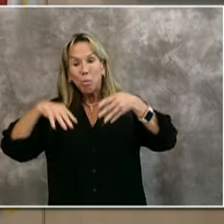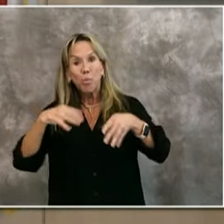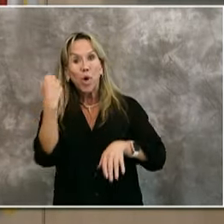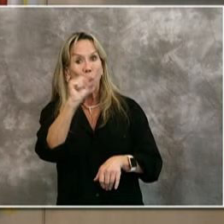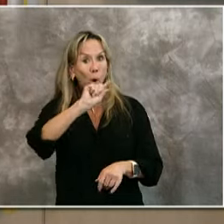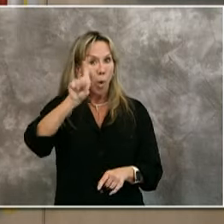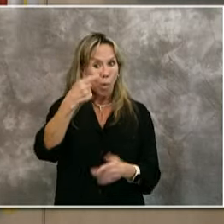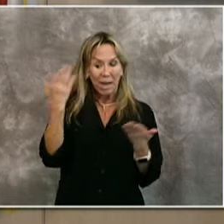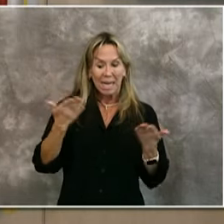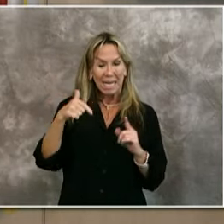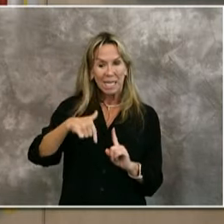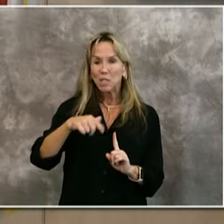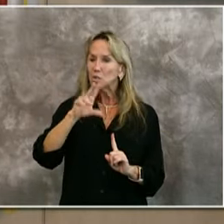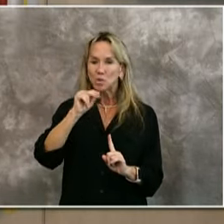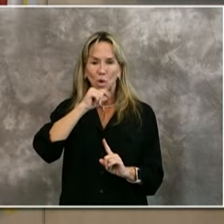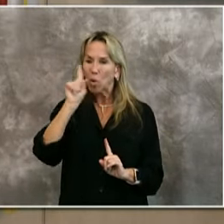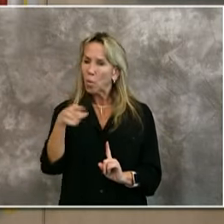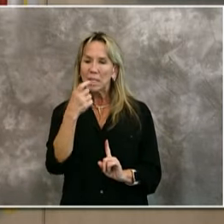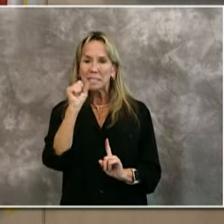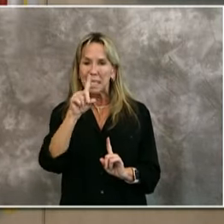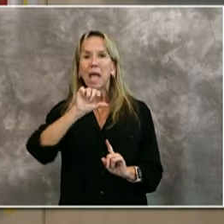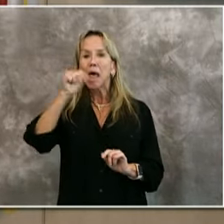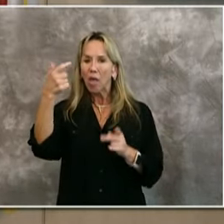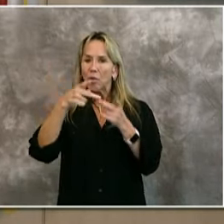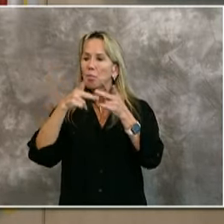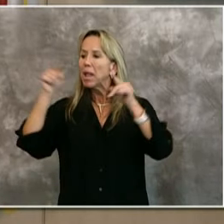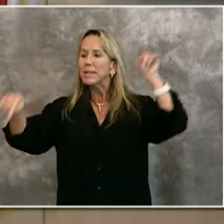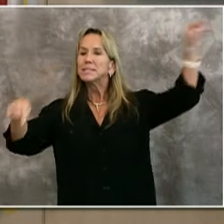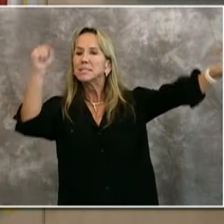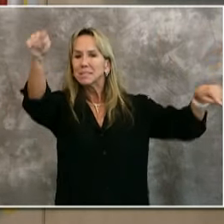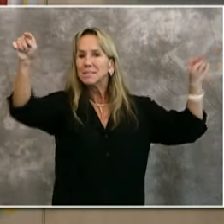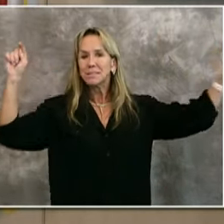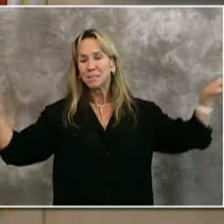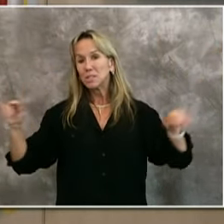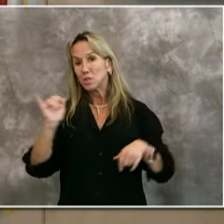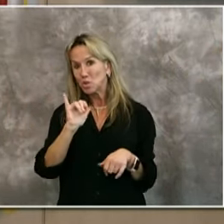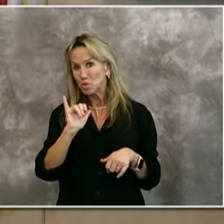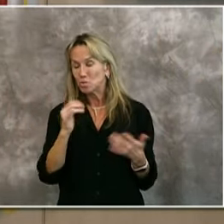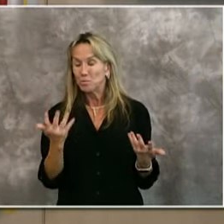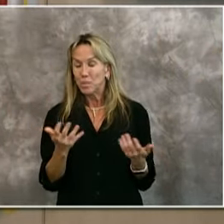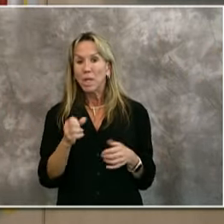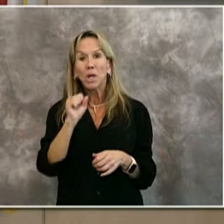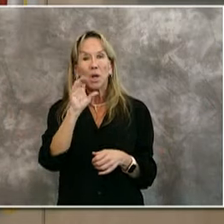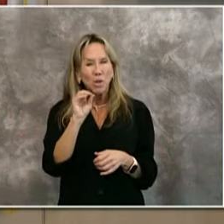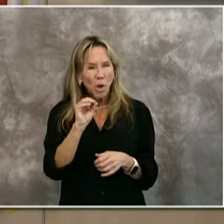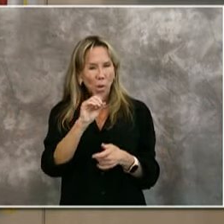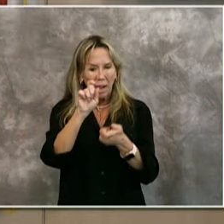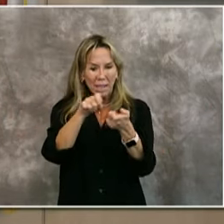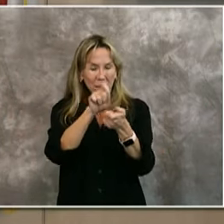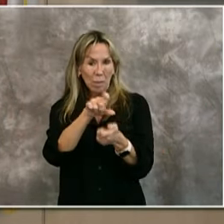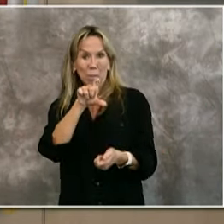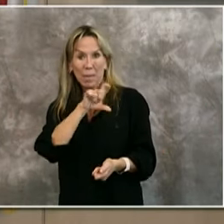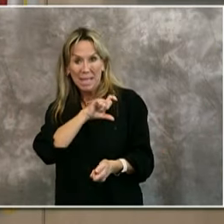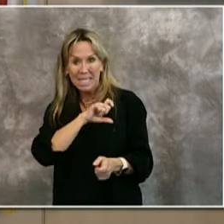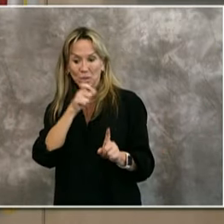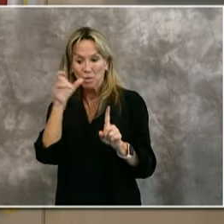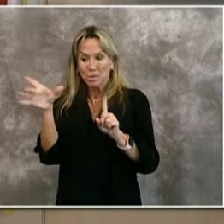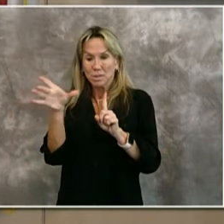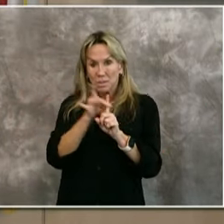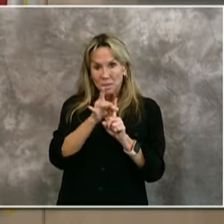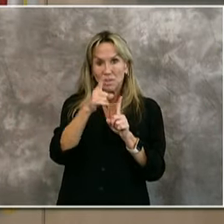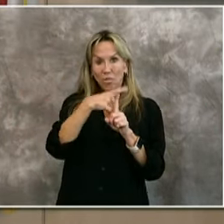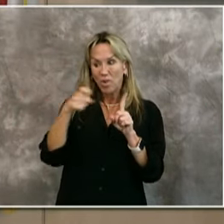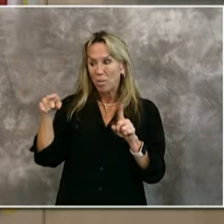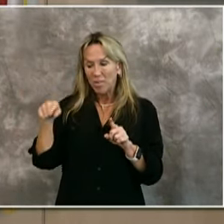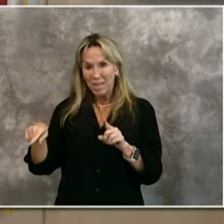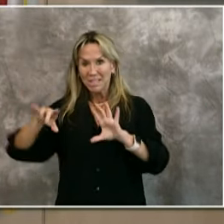Diego, but also in other locations. So I'm not aware of a law enforcement individual who is